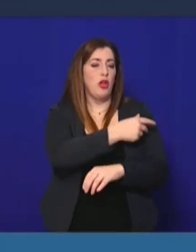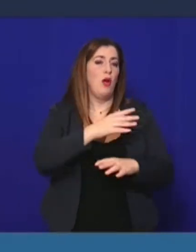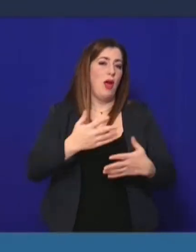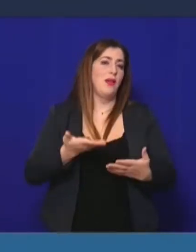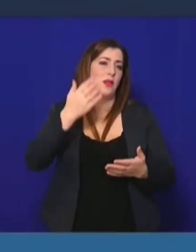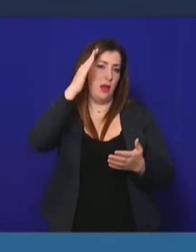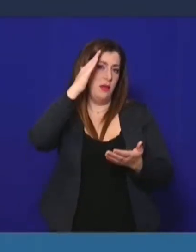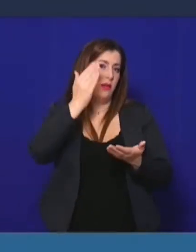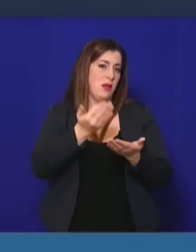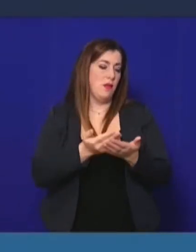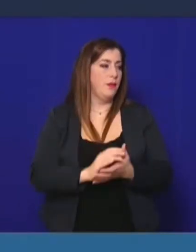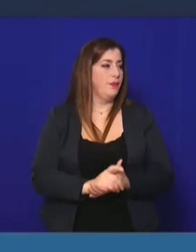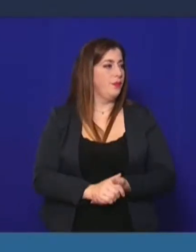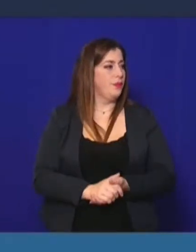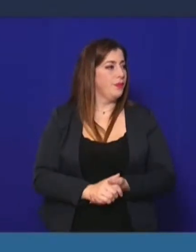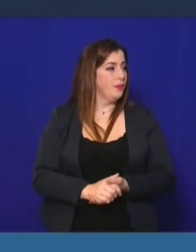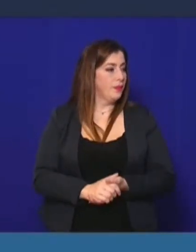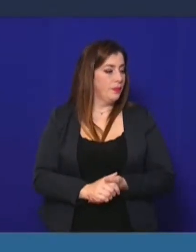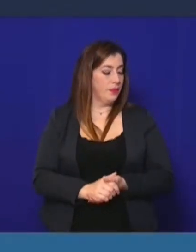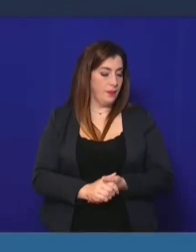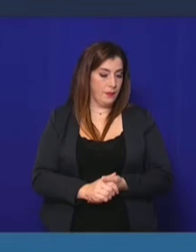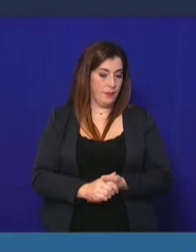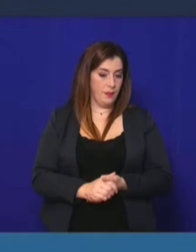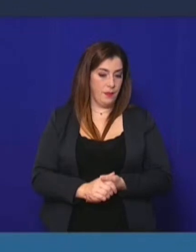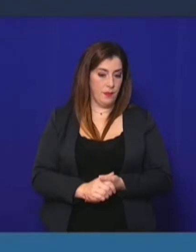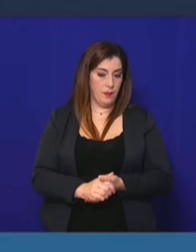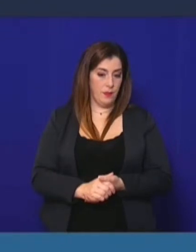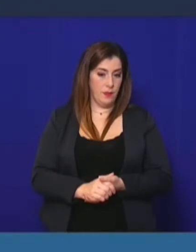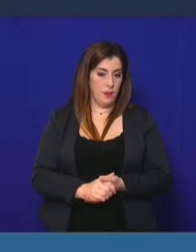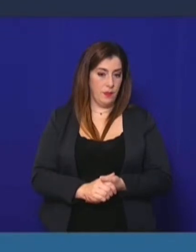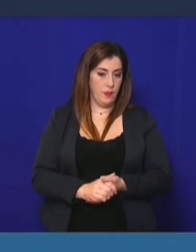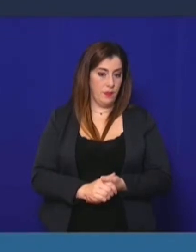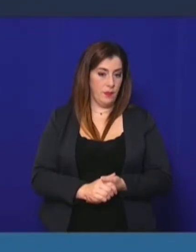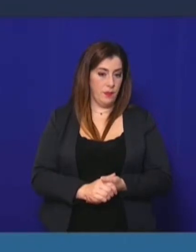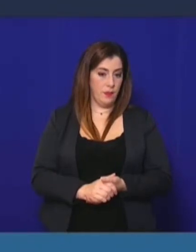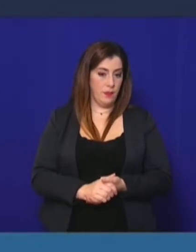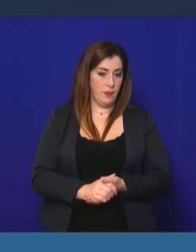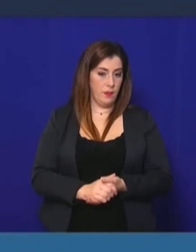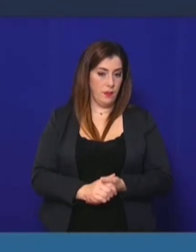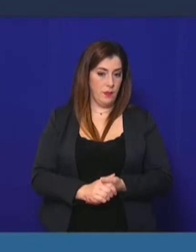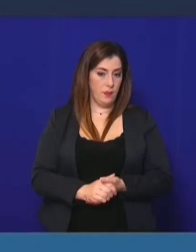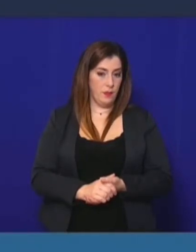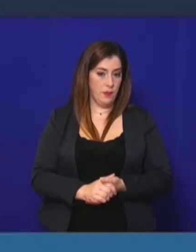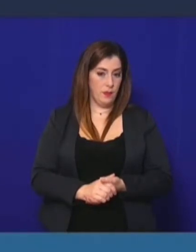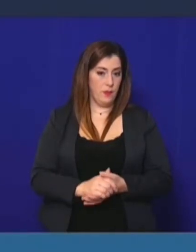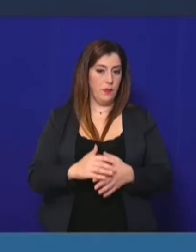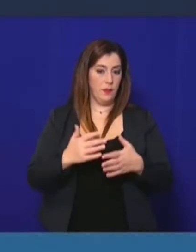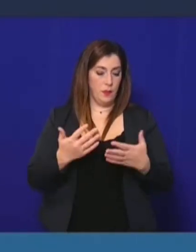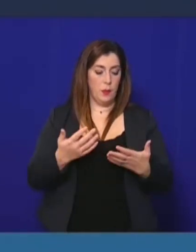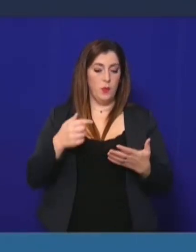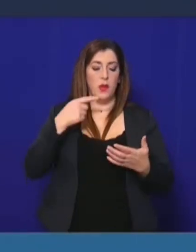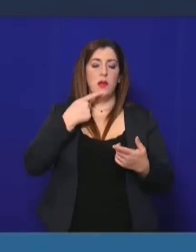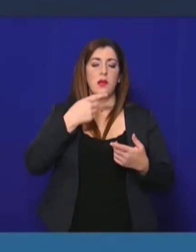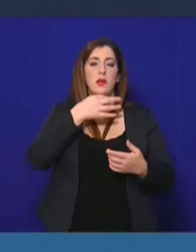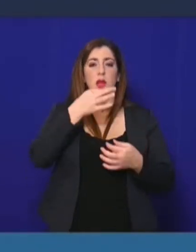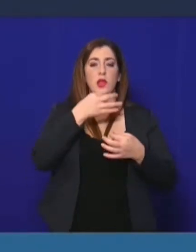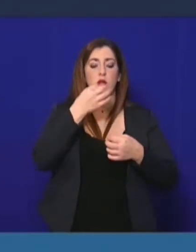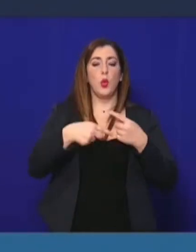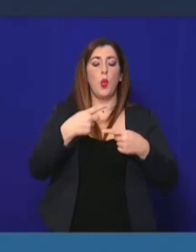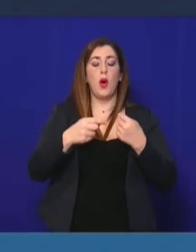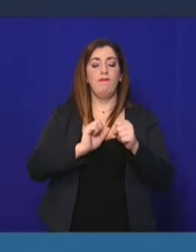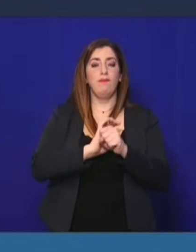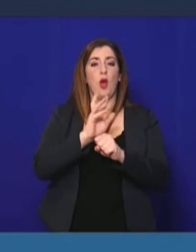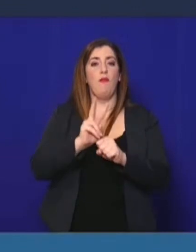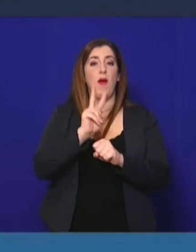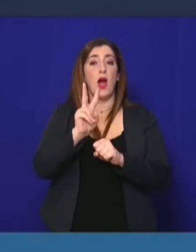Jacob Colina from the Malta Independent. Professor Gauci, when we say that the variant is more transmittable, the UK variant that is, could